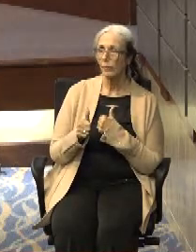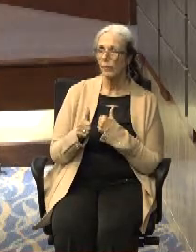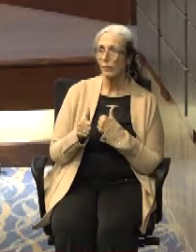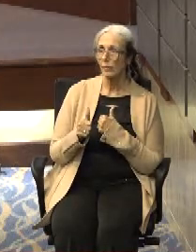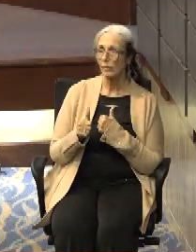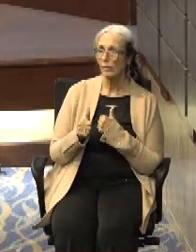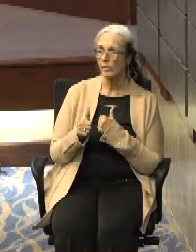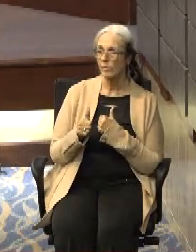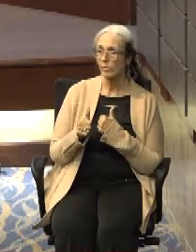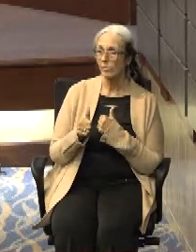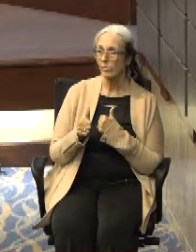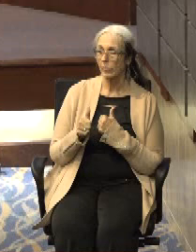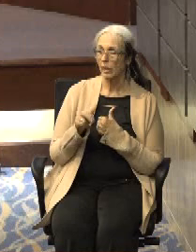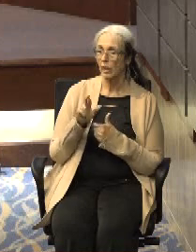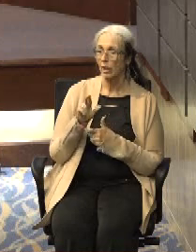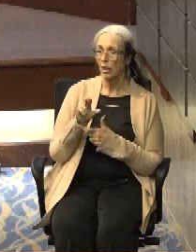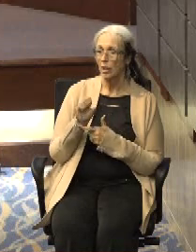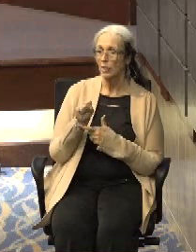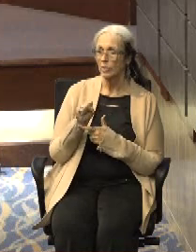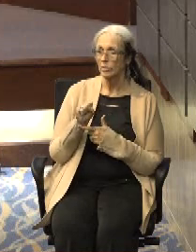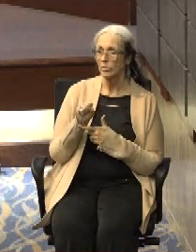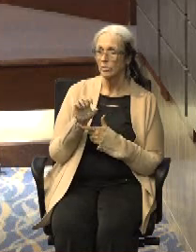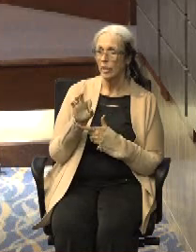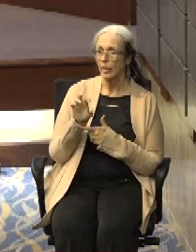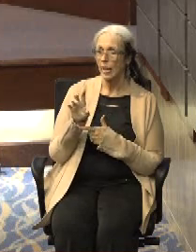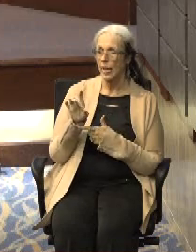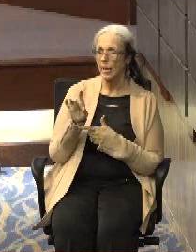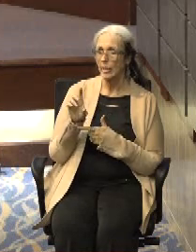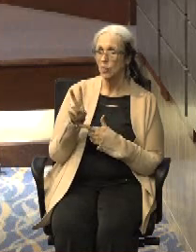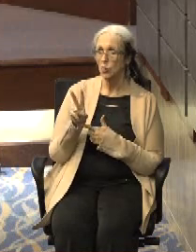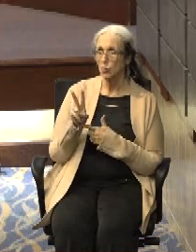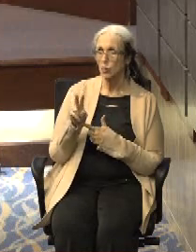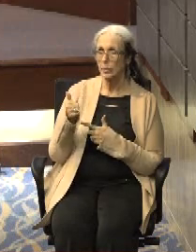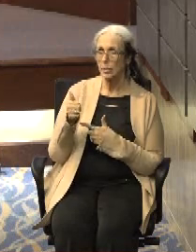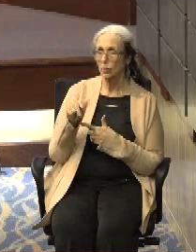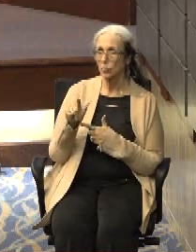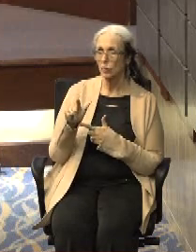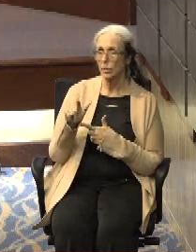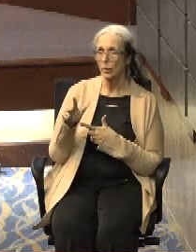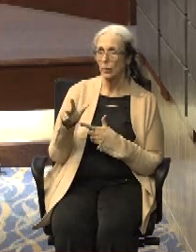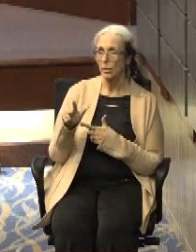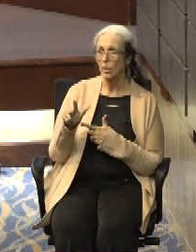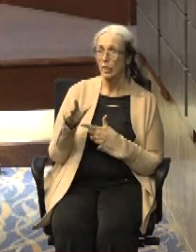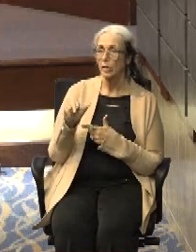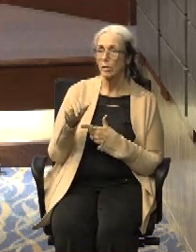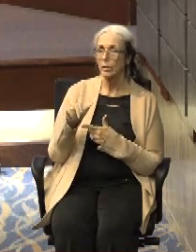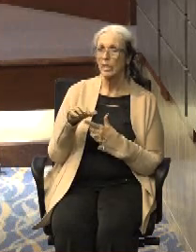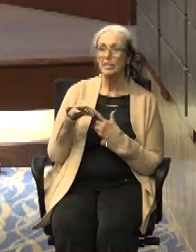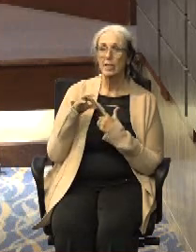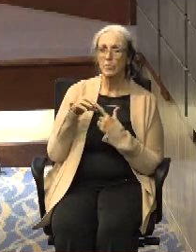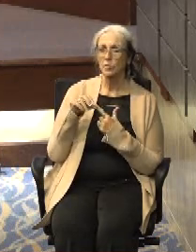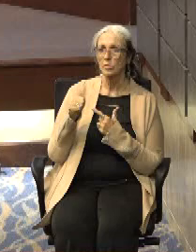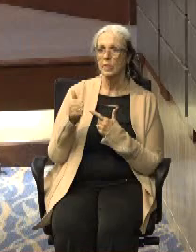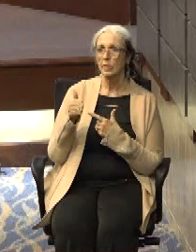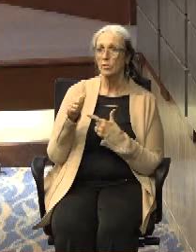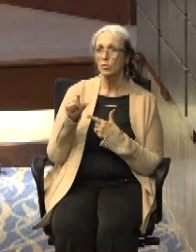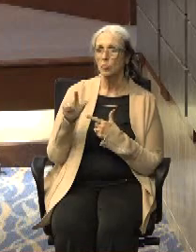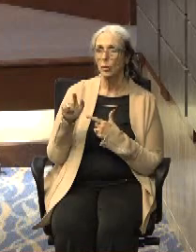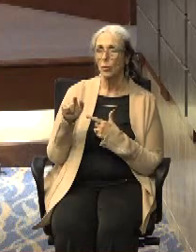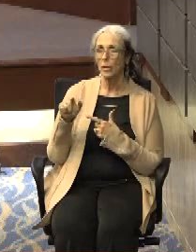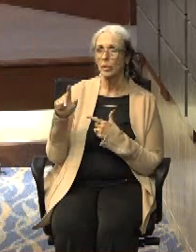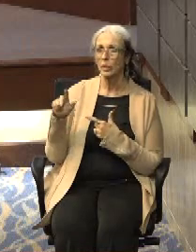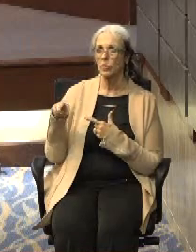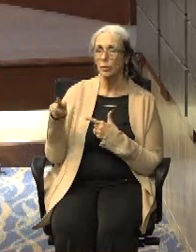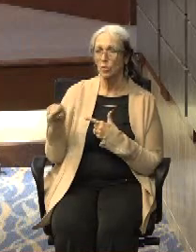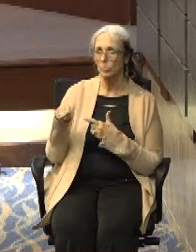agenda includes resolutions 2023-982 through 1023, with the exception of 1021 and 1022. Is there a motion